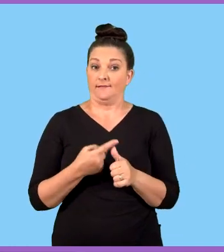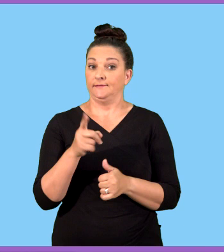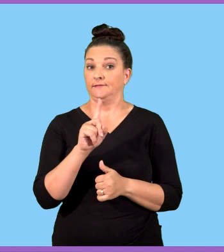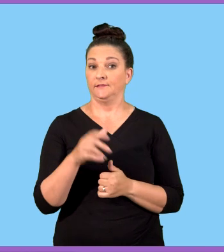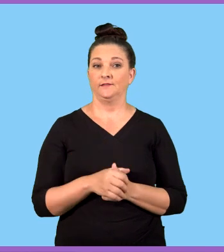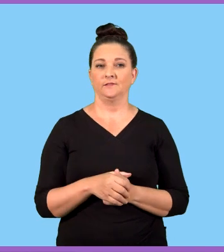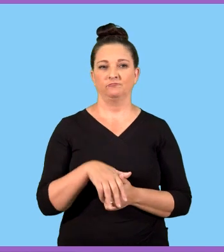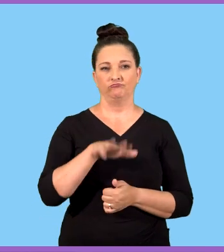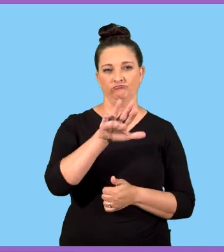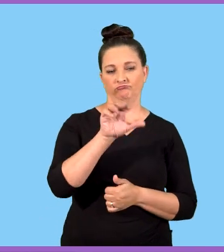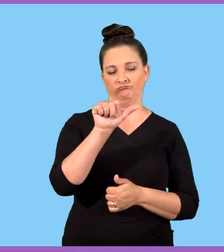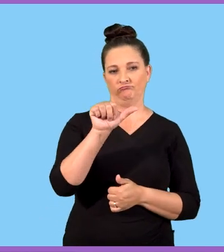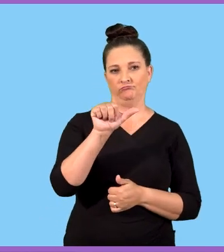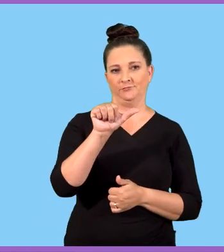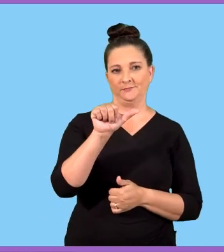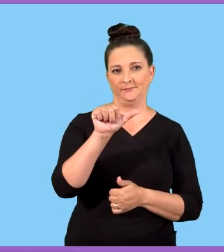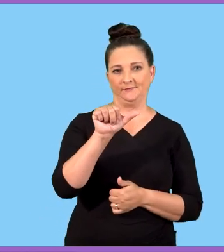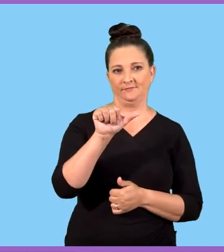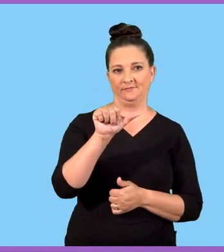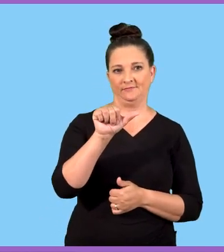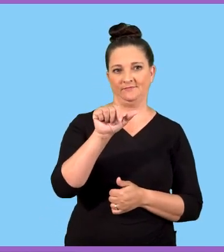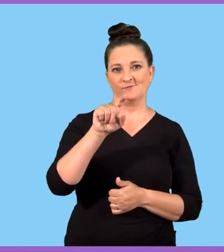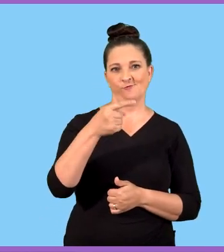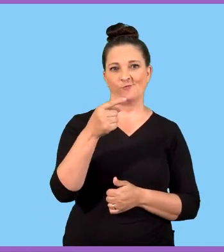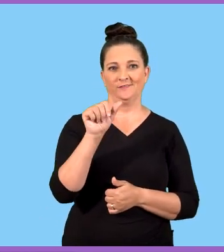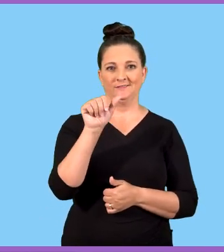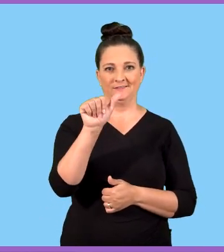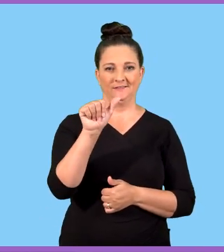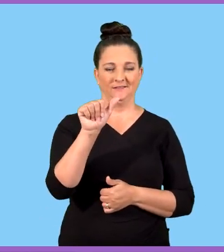get an answer of 96,